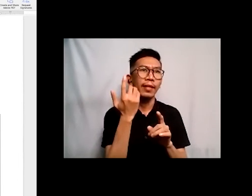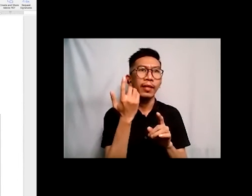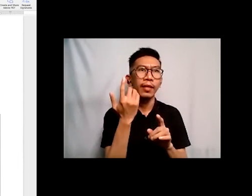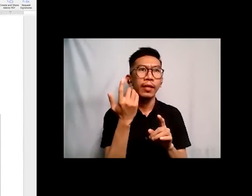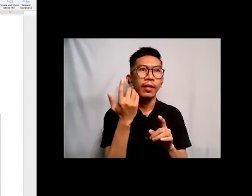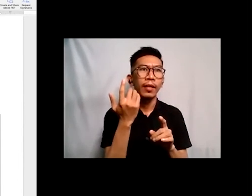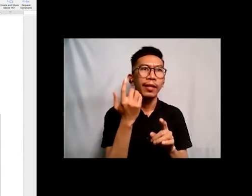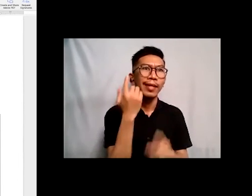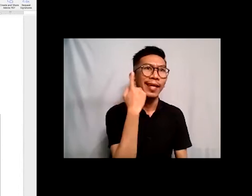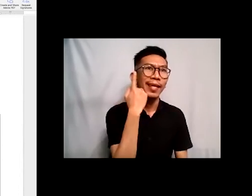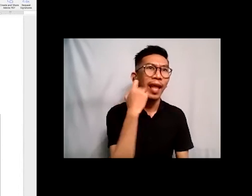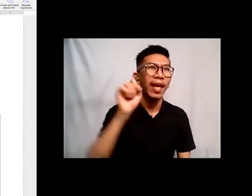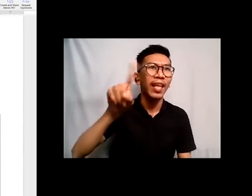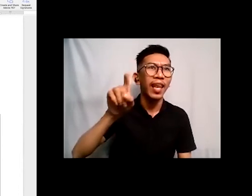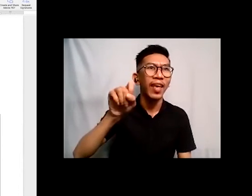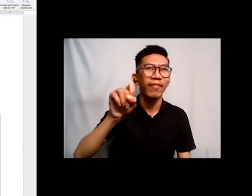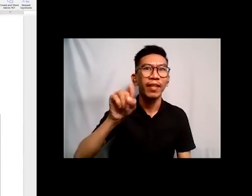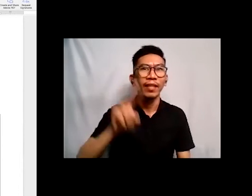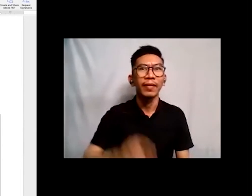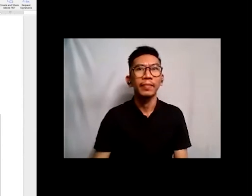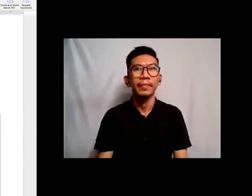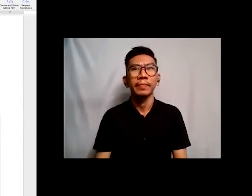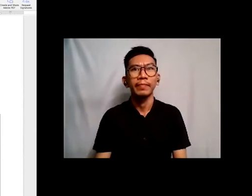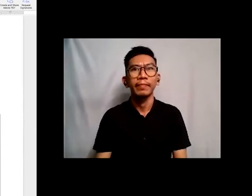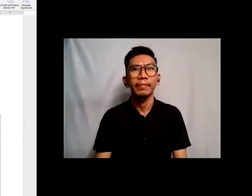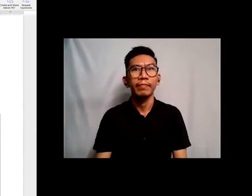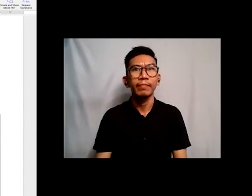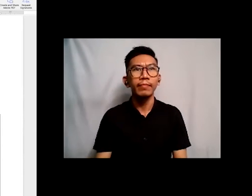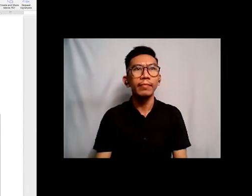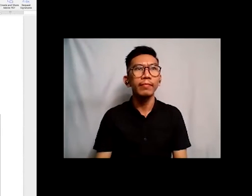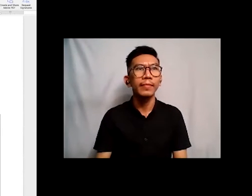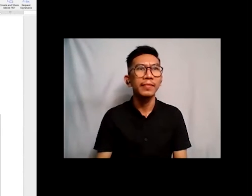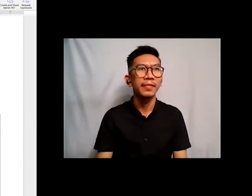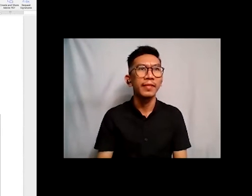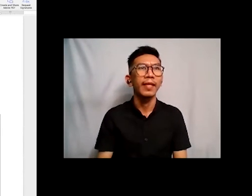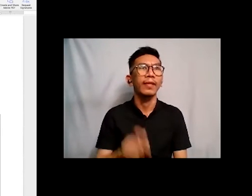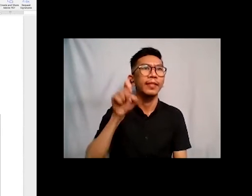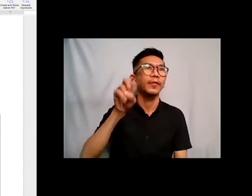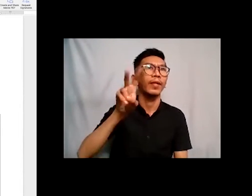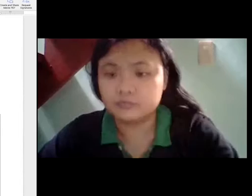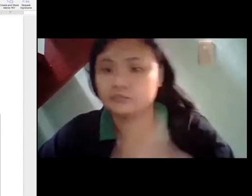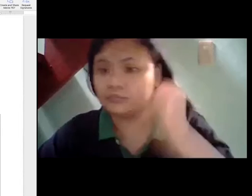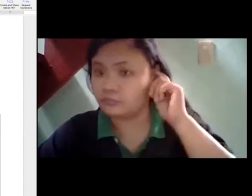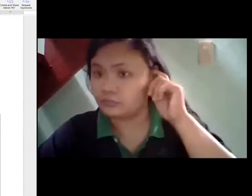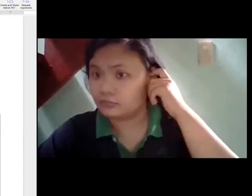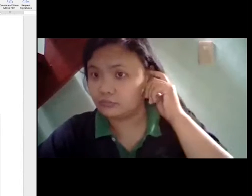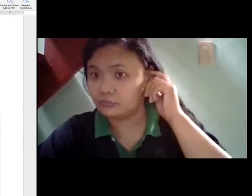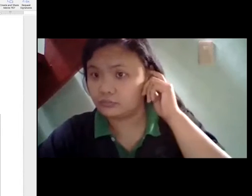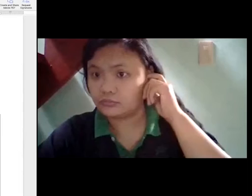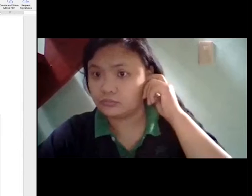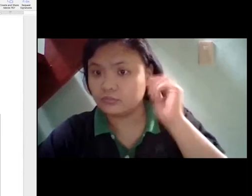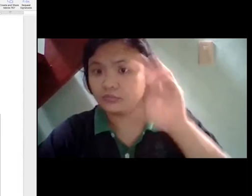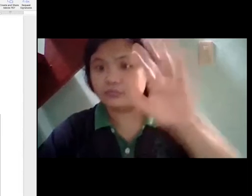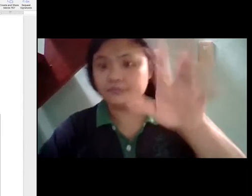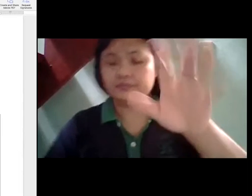make sure Yeah. it's 12. Okay, all right. So facial expression for clean,